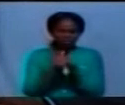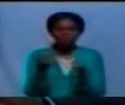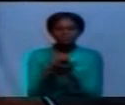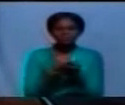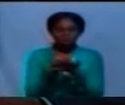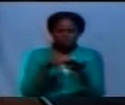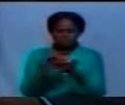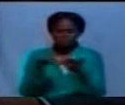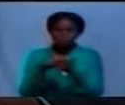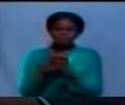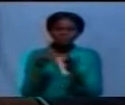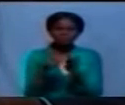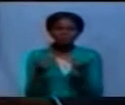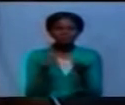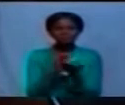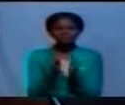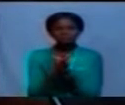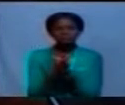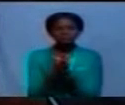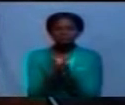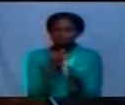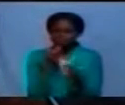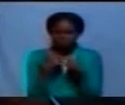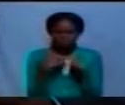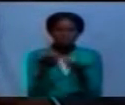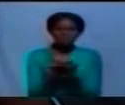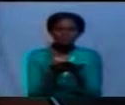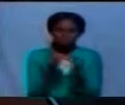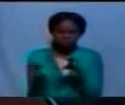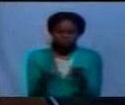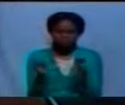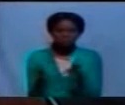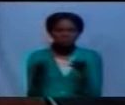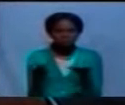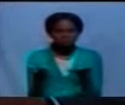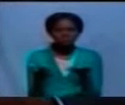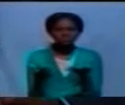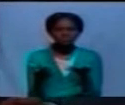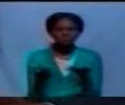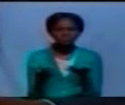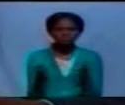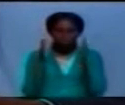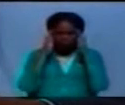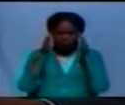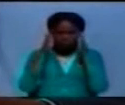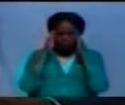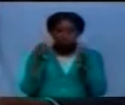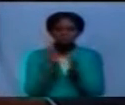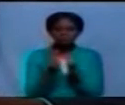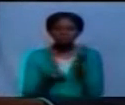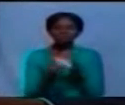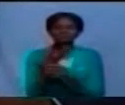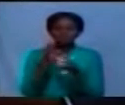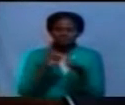centers, it becomes now issues of lack of economic activities, issues of lack of concentration of population, and